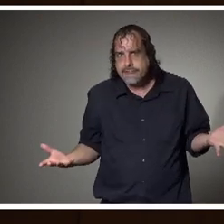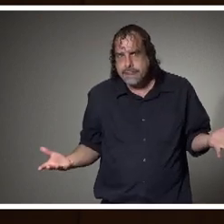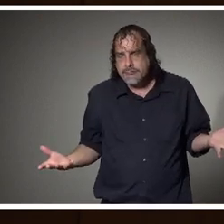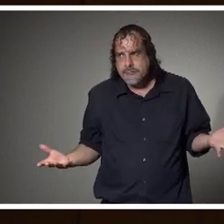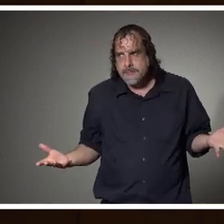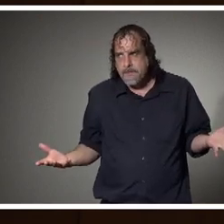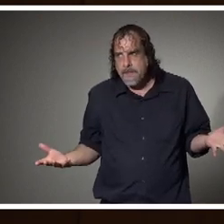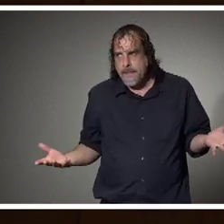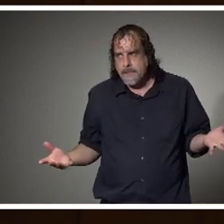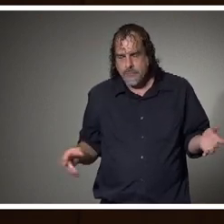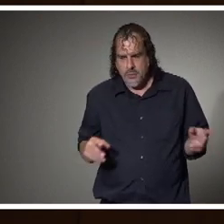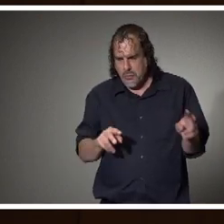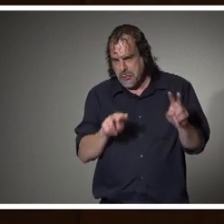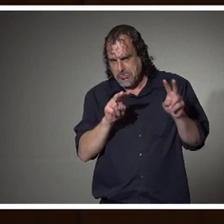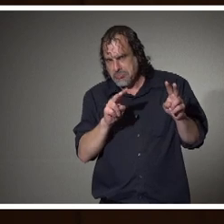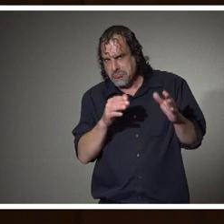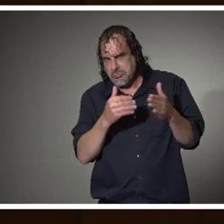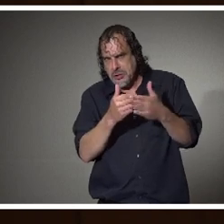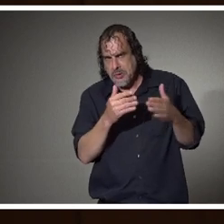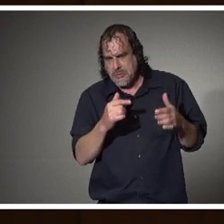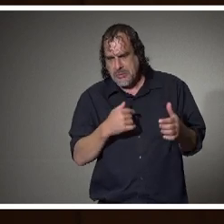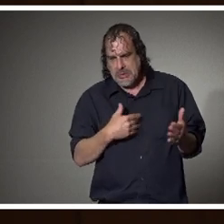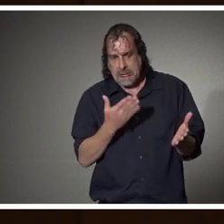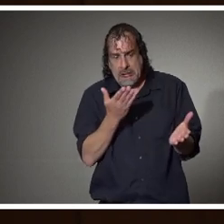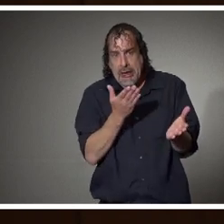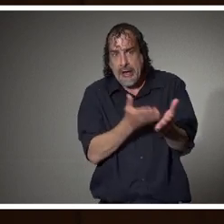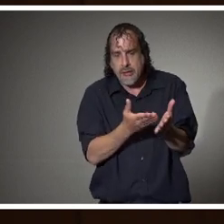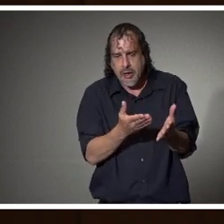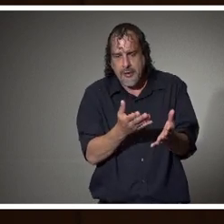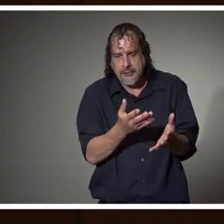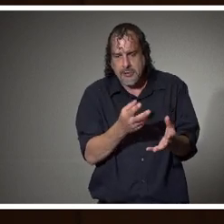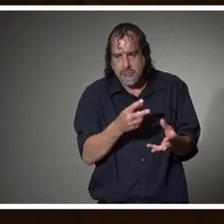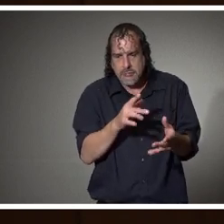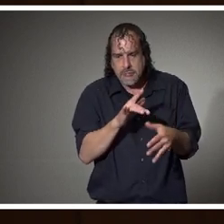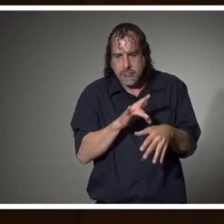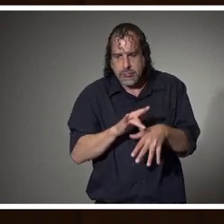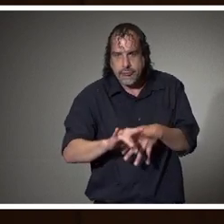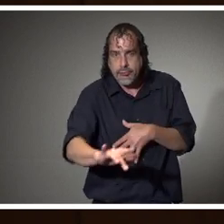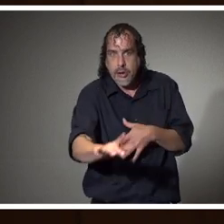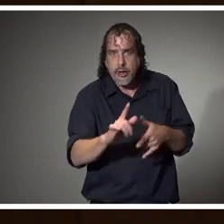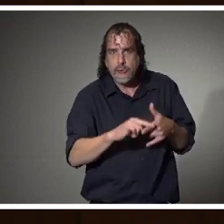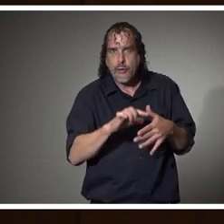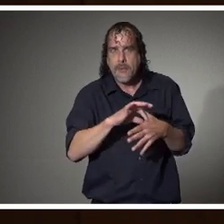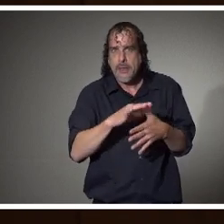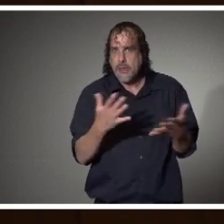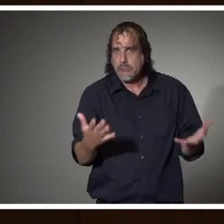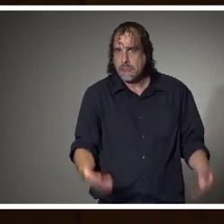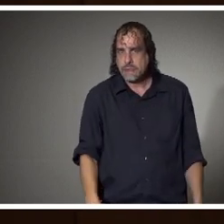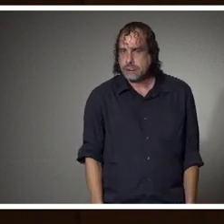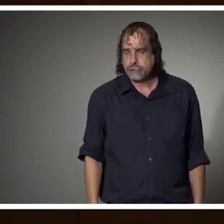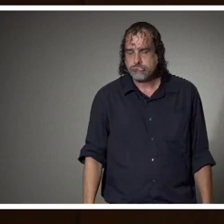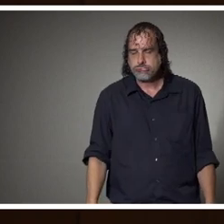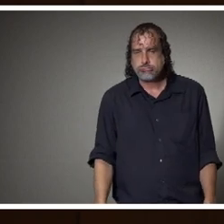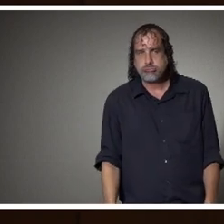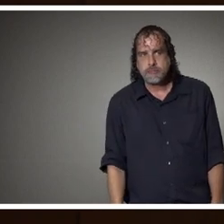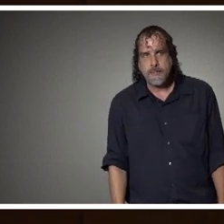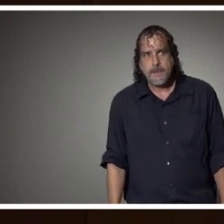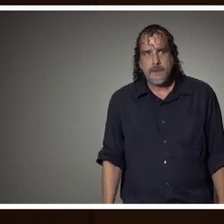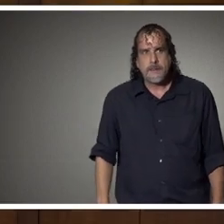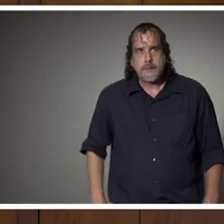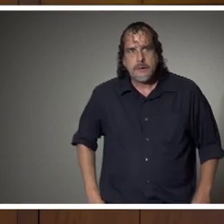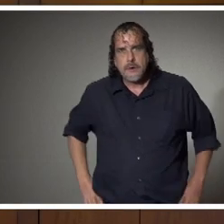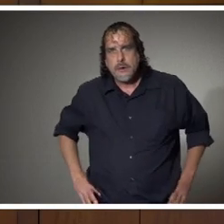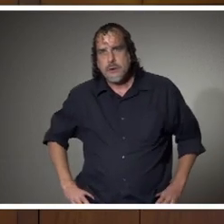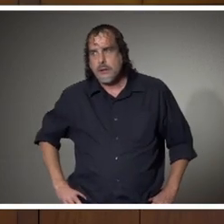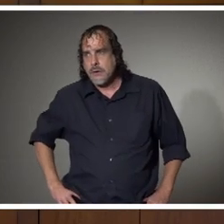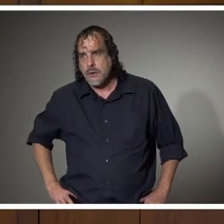you know, it's something we're looking at closely, but we have no evidence of any transmission occurring within poultry plants, Mississippi. I